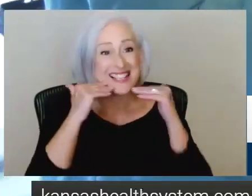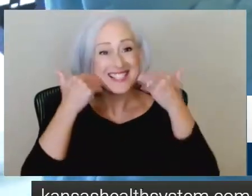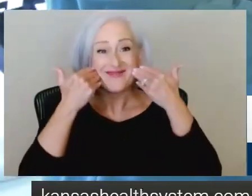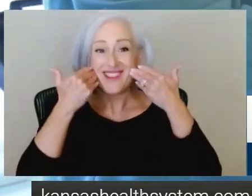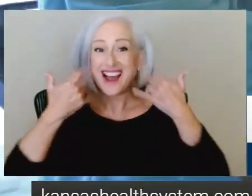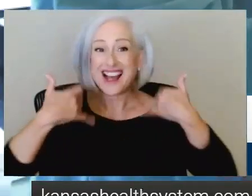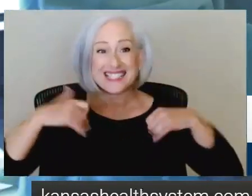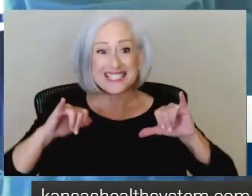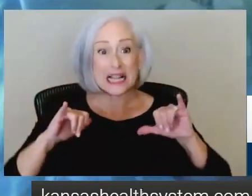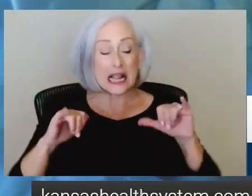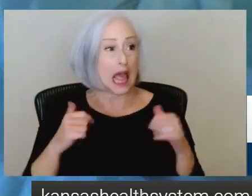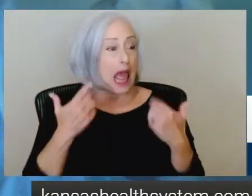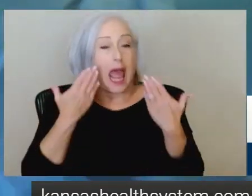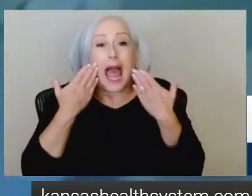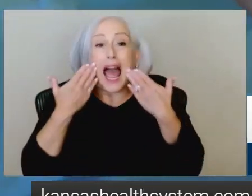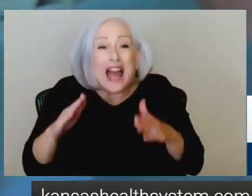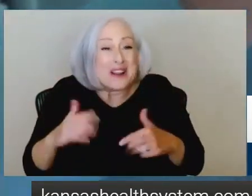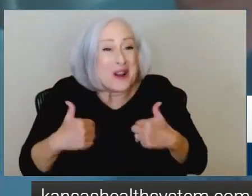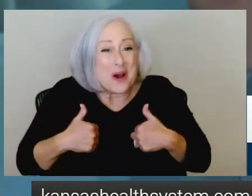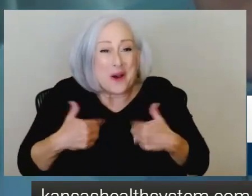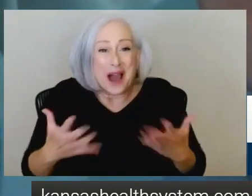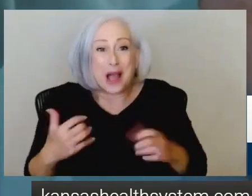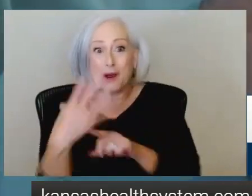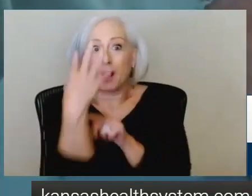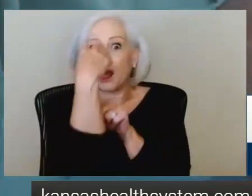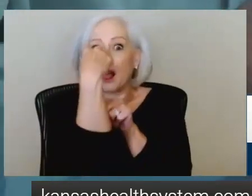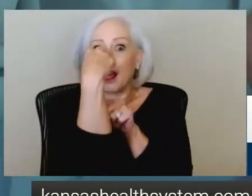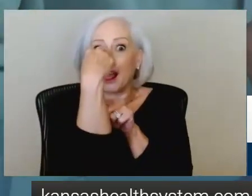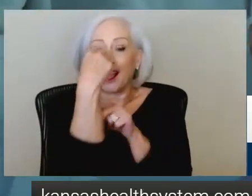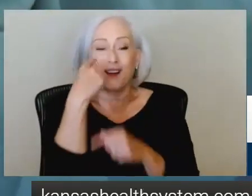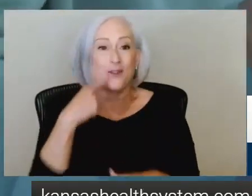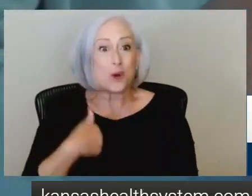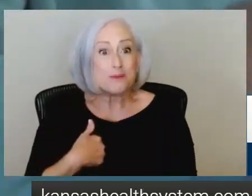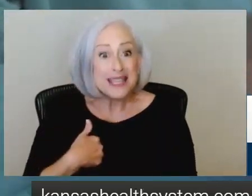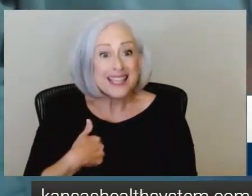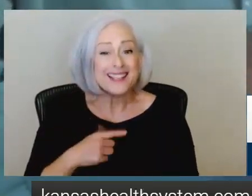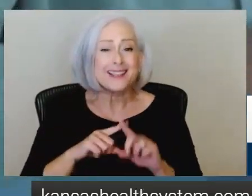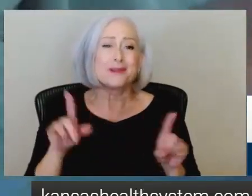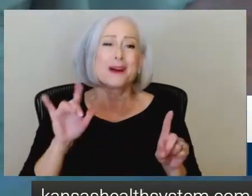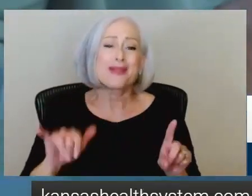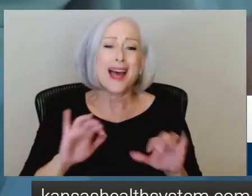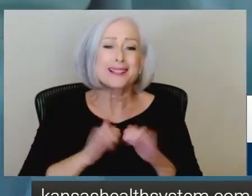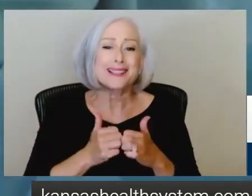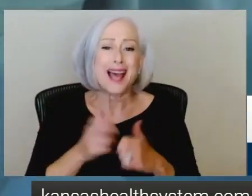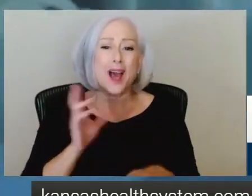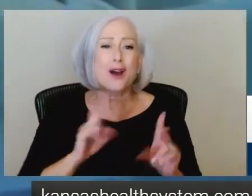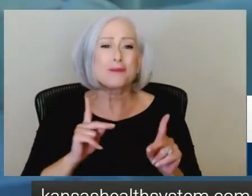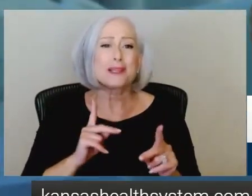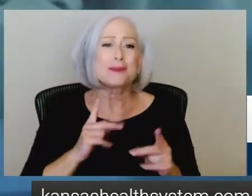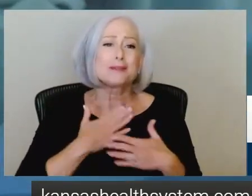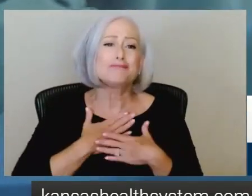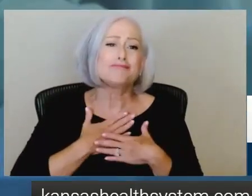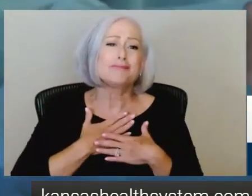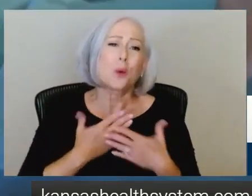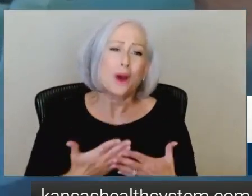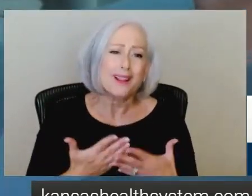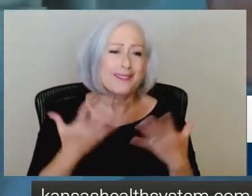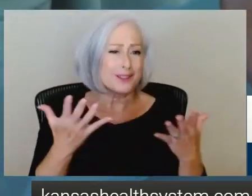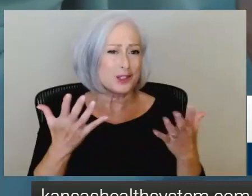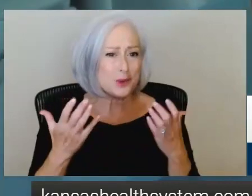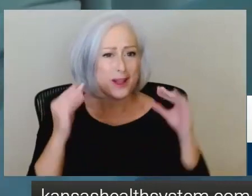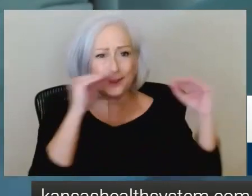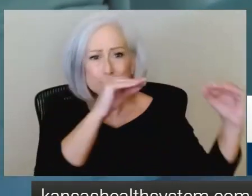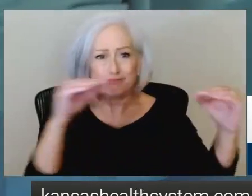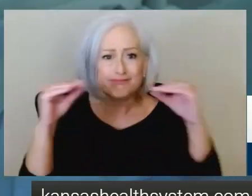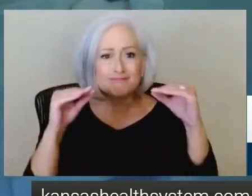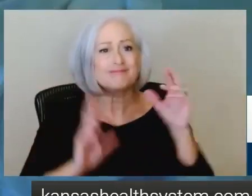know that I would want a camera on me, but this is how giving people are. She wanted people to know about her procedure and learn